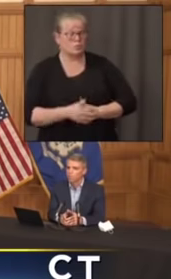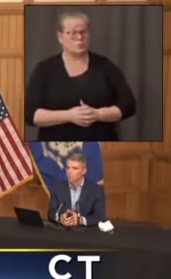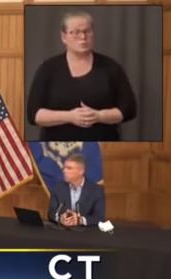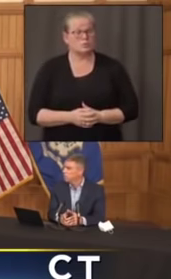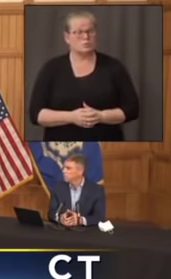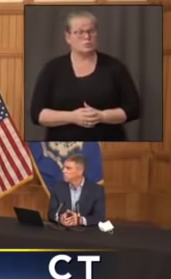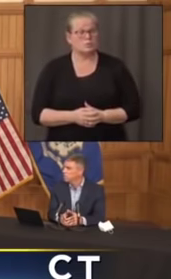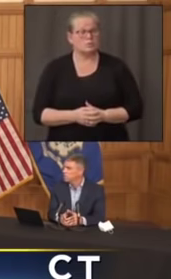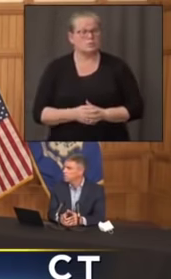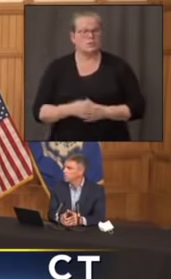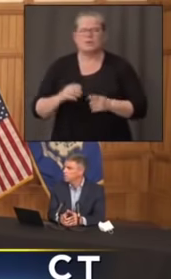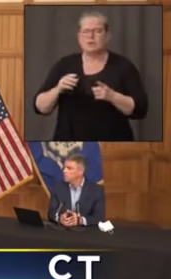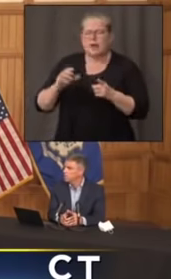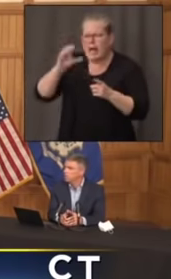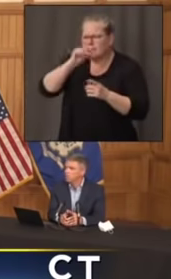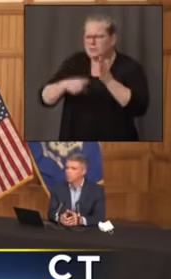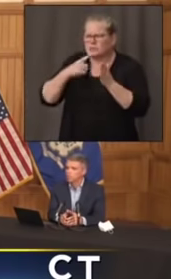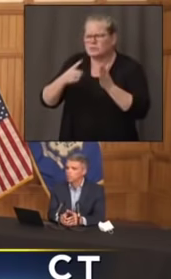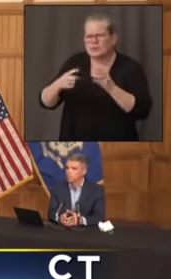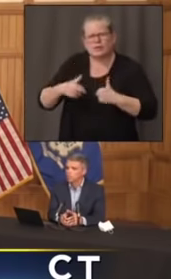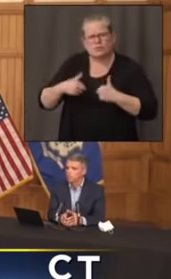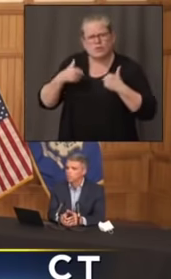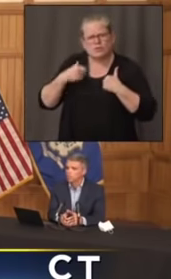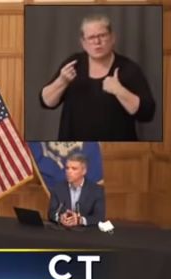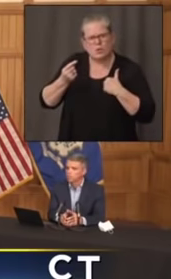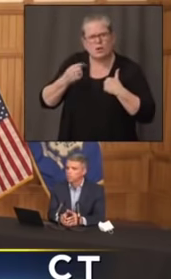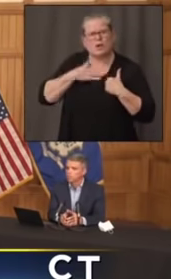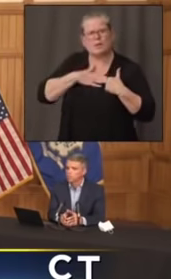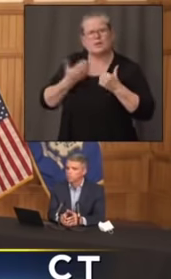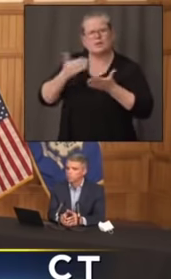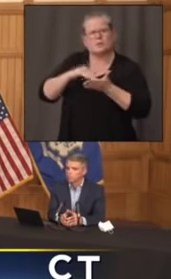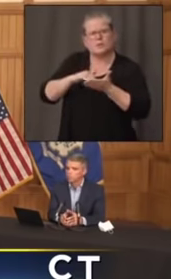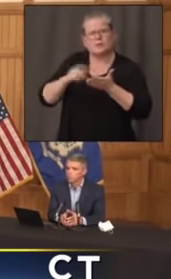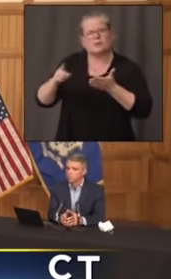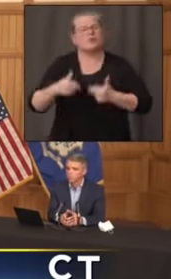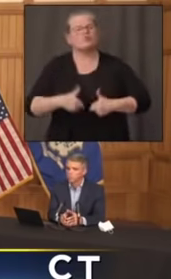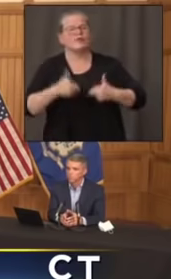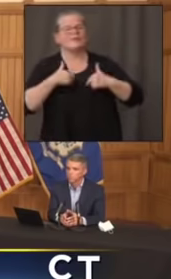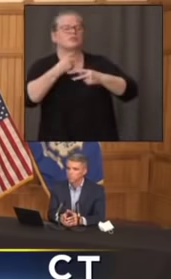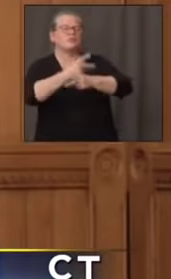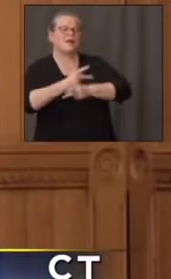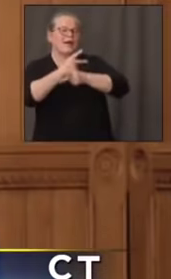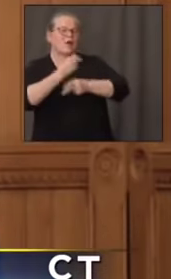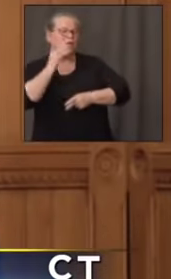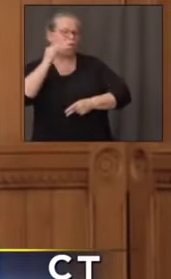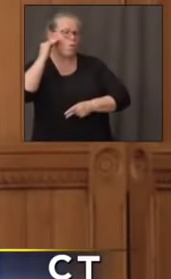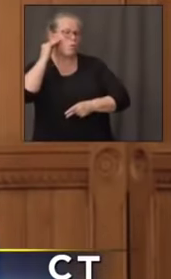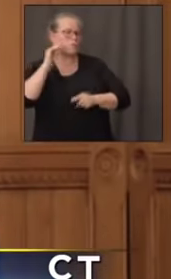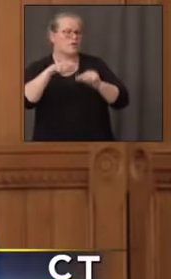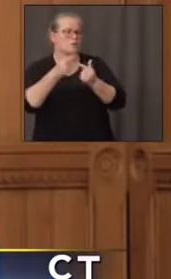What was that? Residential what homes? Question, please. Care home. Care.